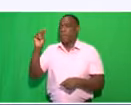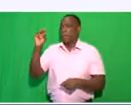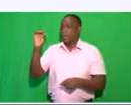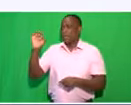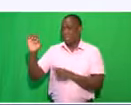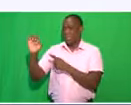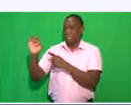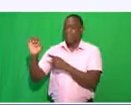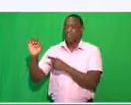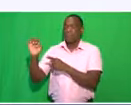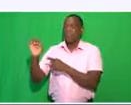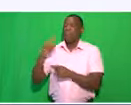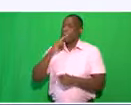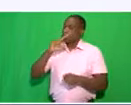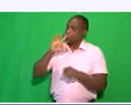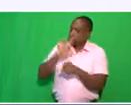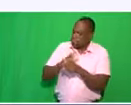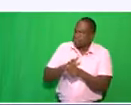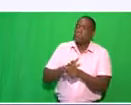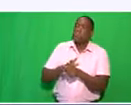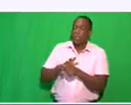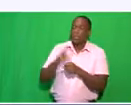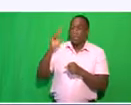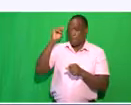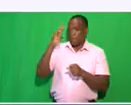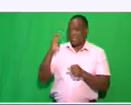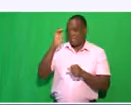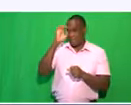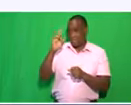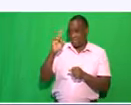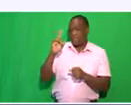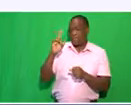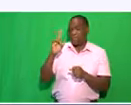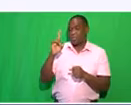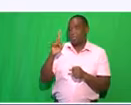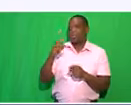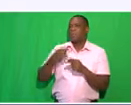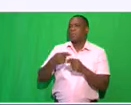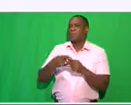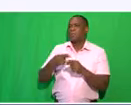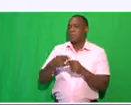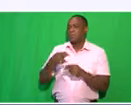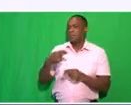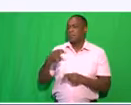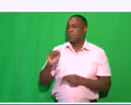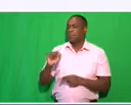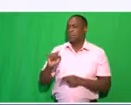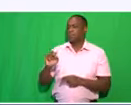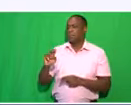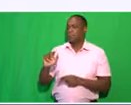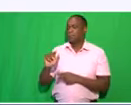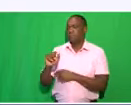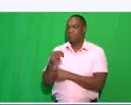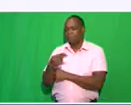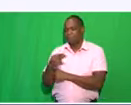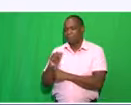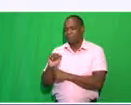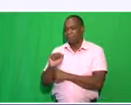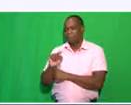which gave a guarantee. The then Minister of Education, Mrs. Hazel Manning, spoke about this in